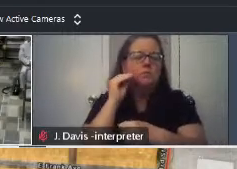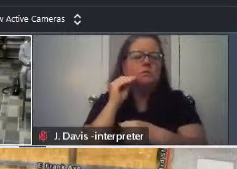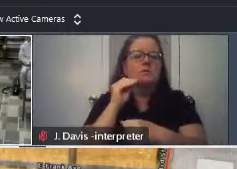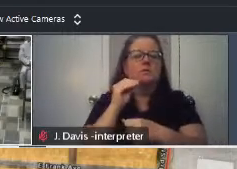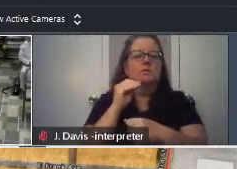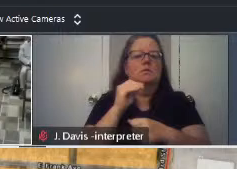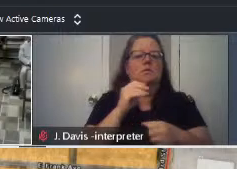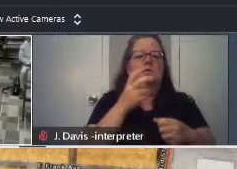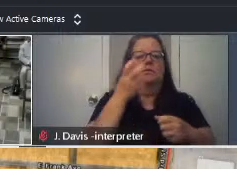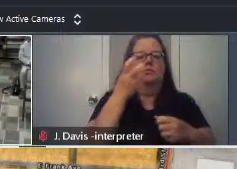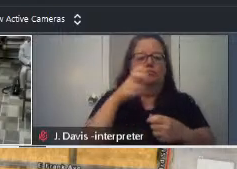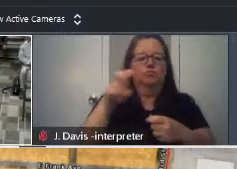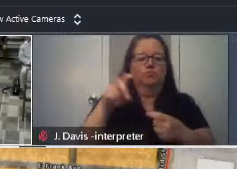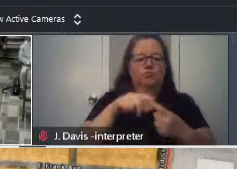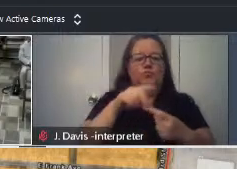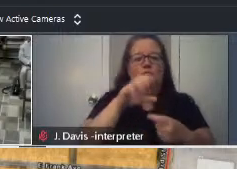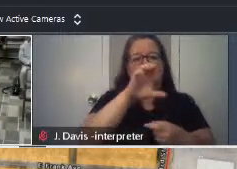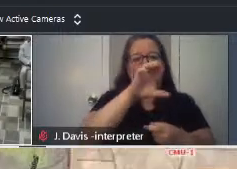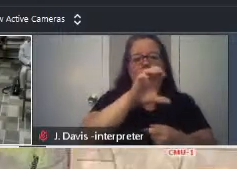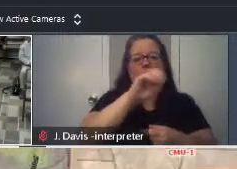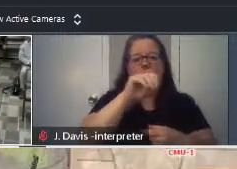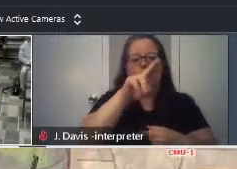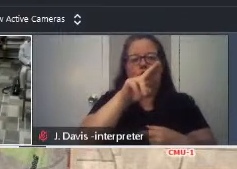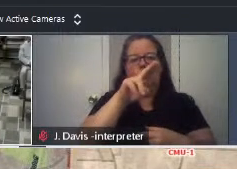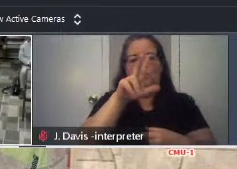1. Next slide.